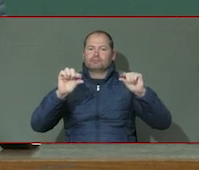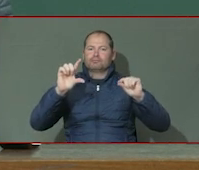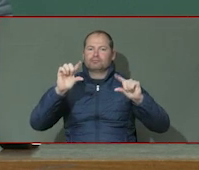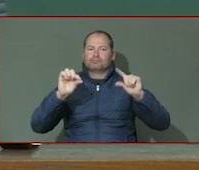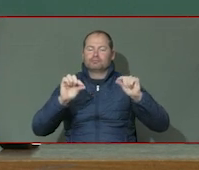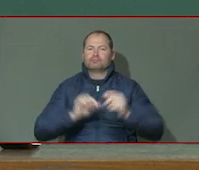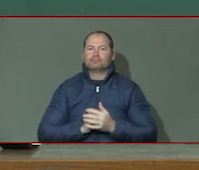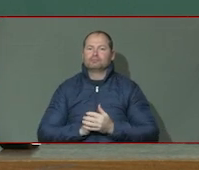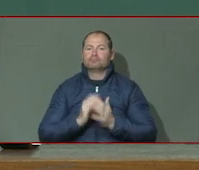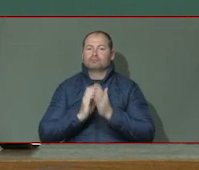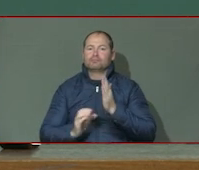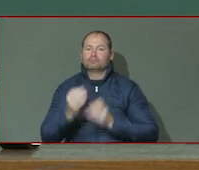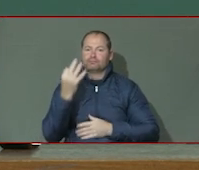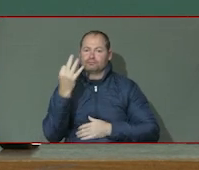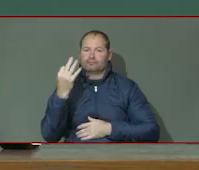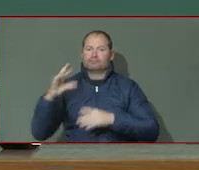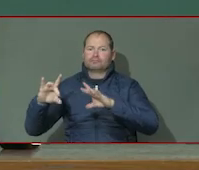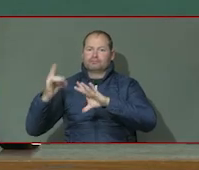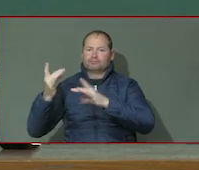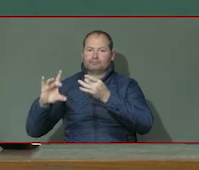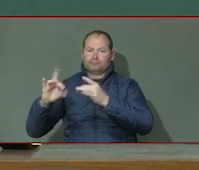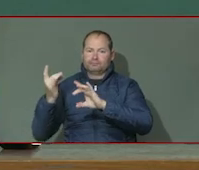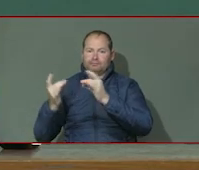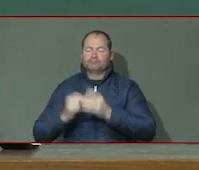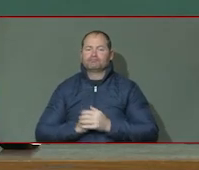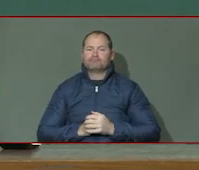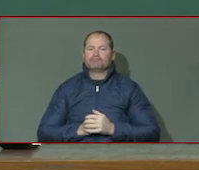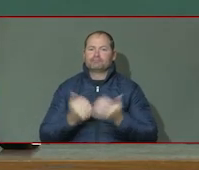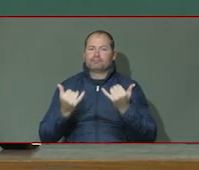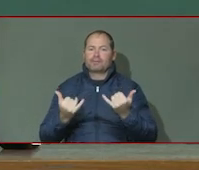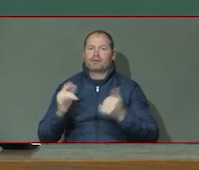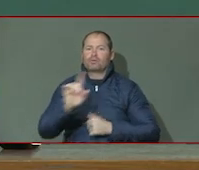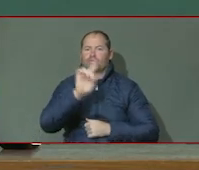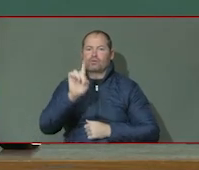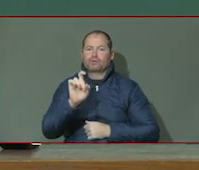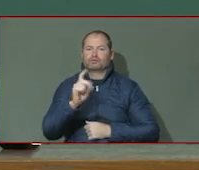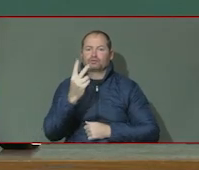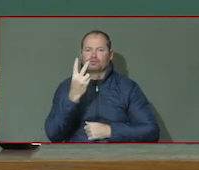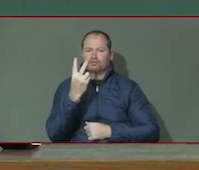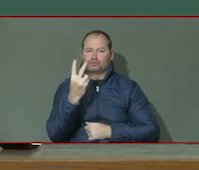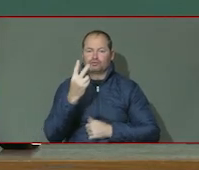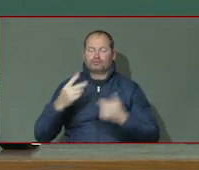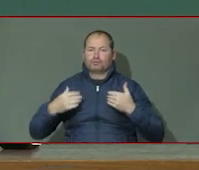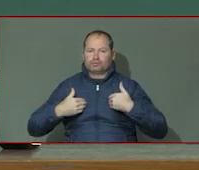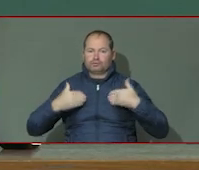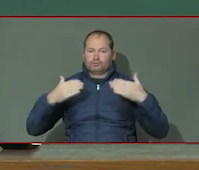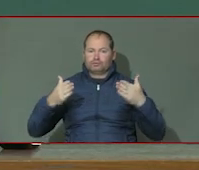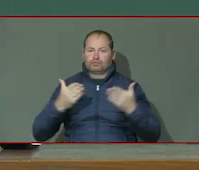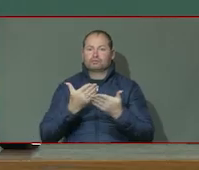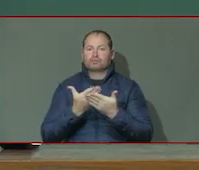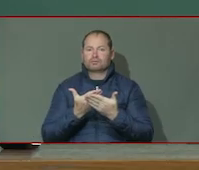analysis. Quickly going to look at that. So they start off question 2 with 3, they call